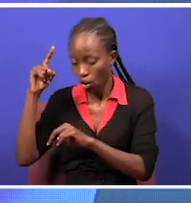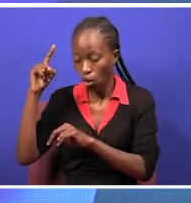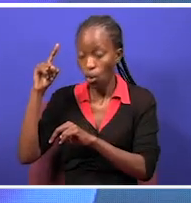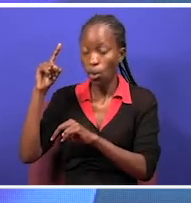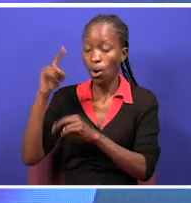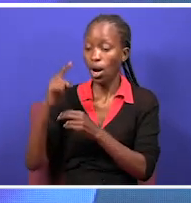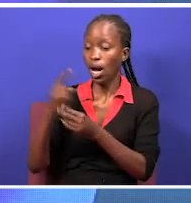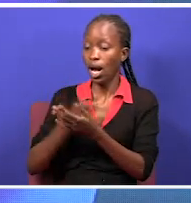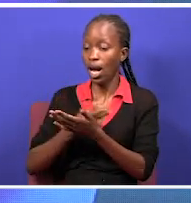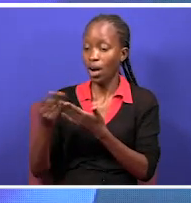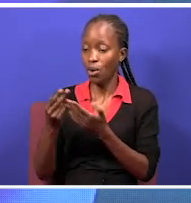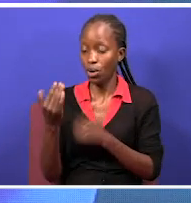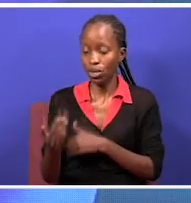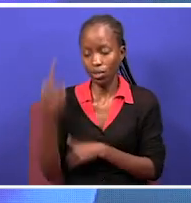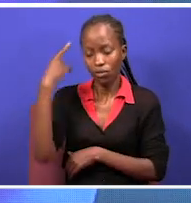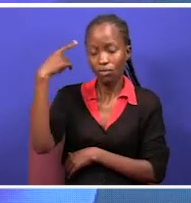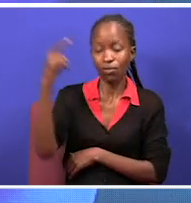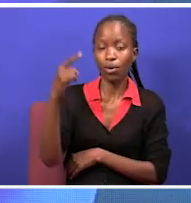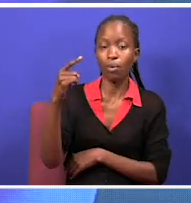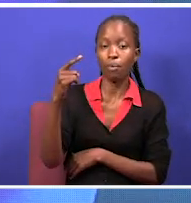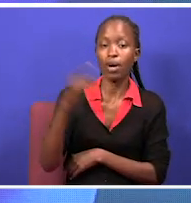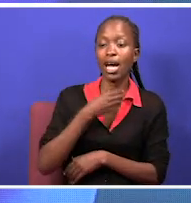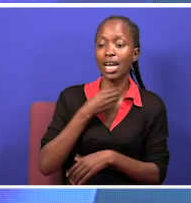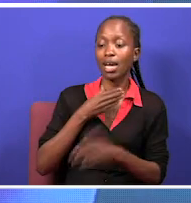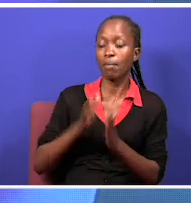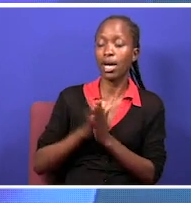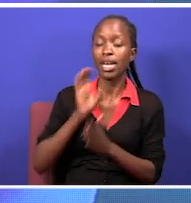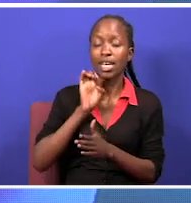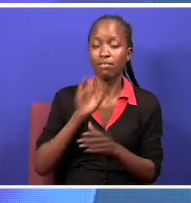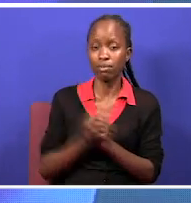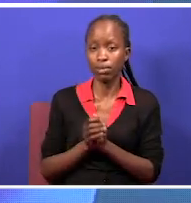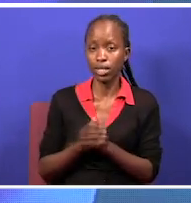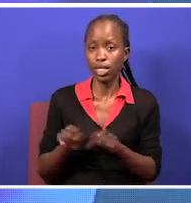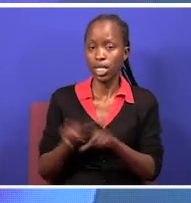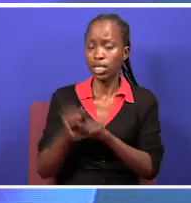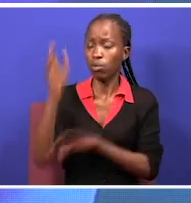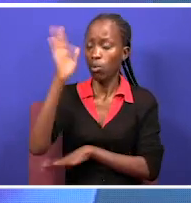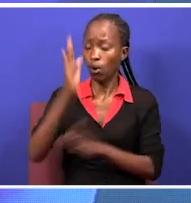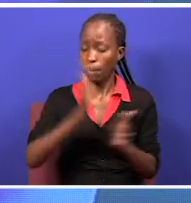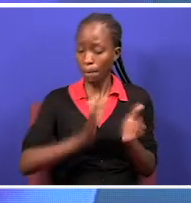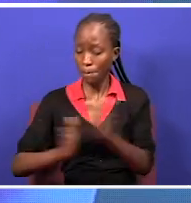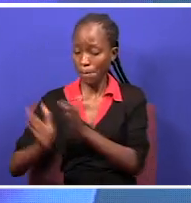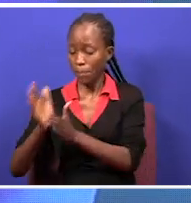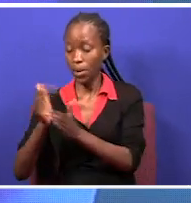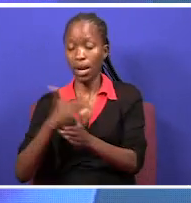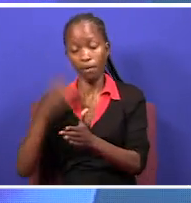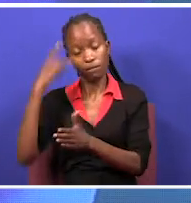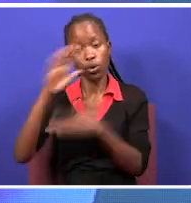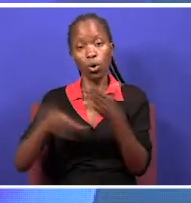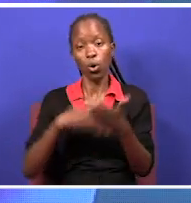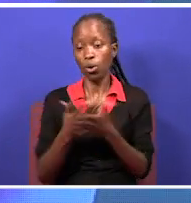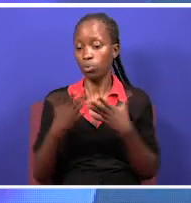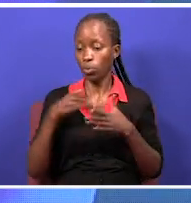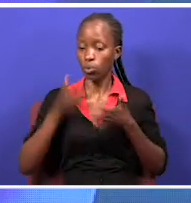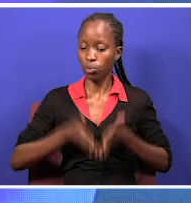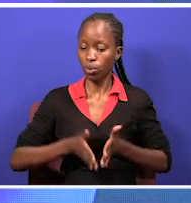offspring from this man, from Adam and his wife. So God had a plan for all those that would be born out of Adam